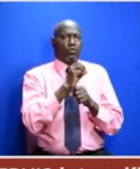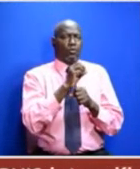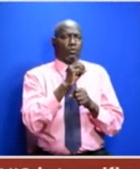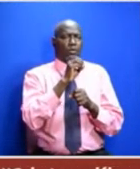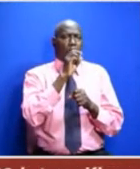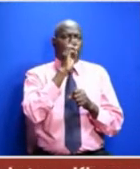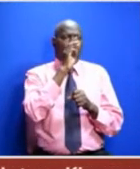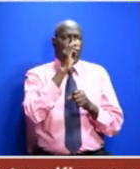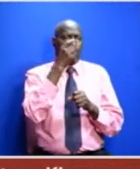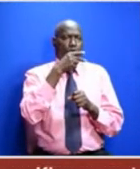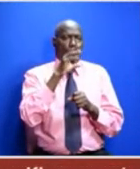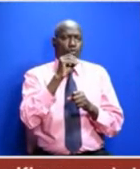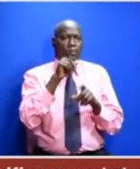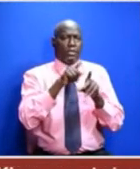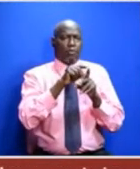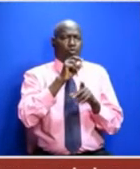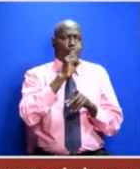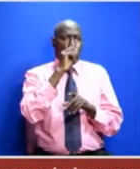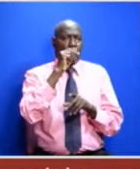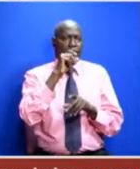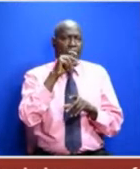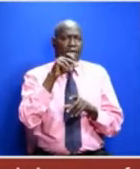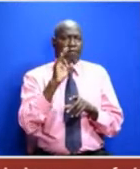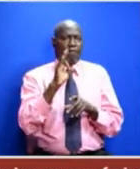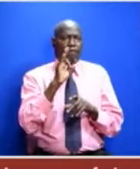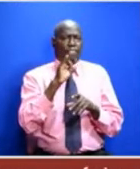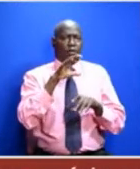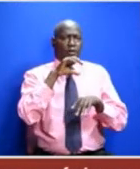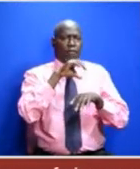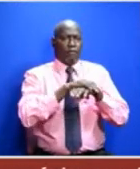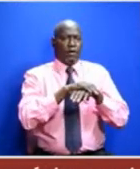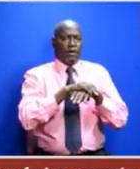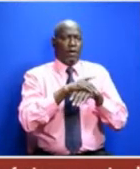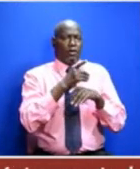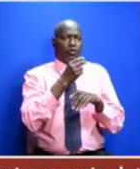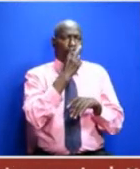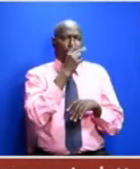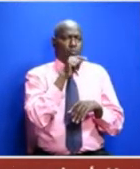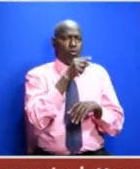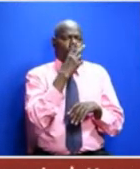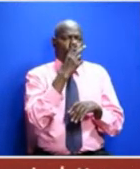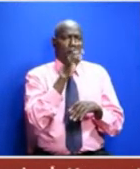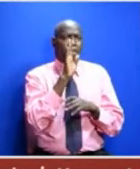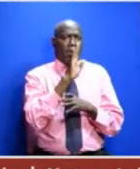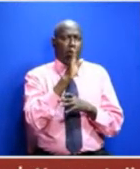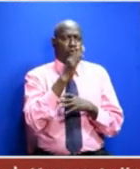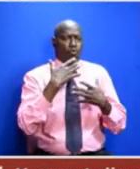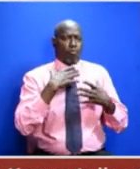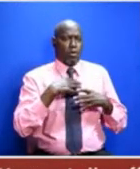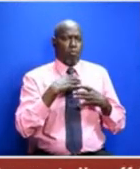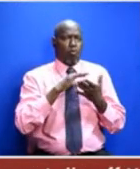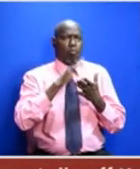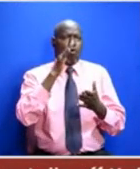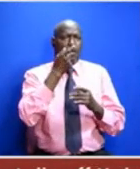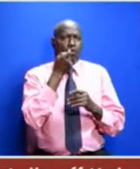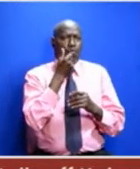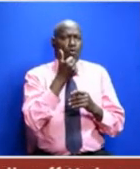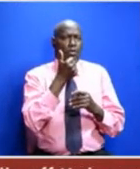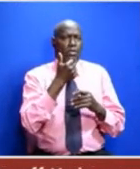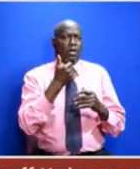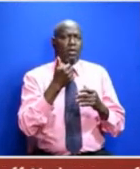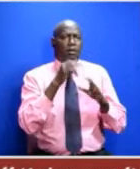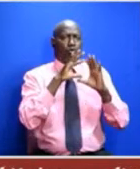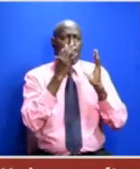Nations Children's Fund, UNICEF, released in 2019, find that 2.2 billion people, more than a quarter of the